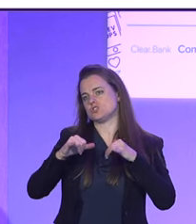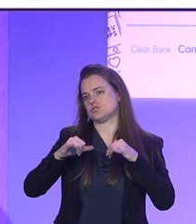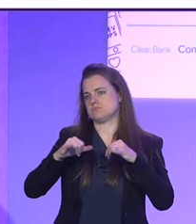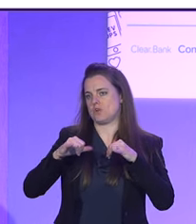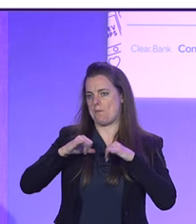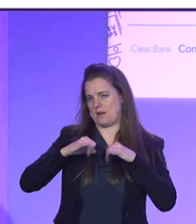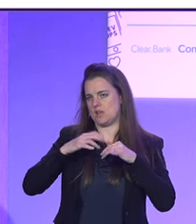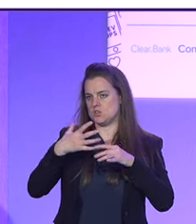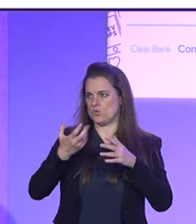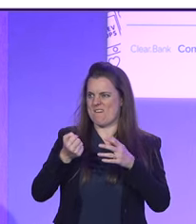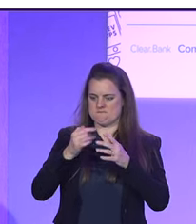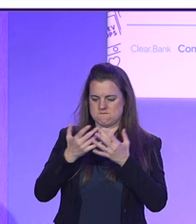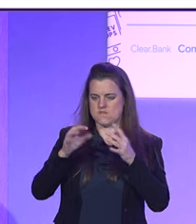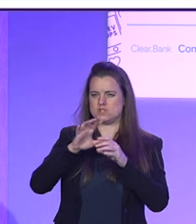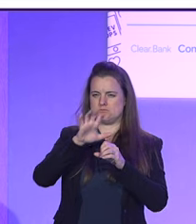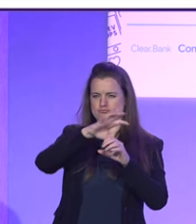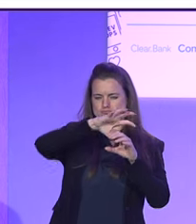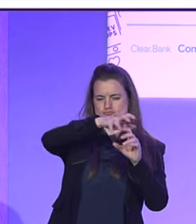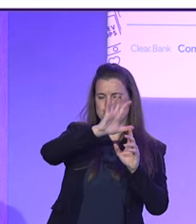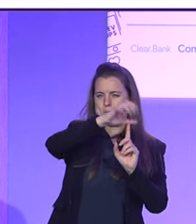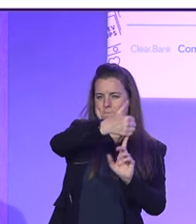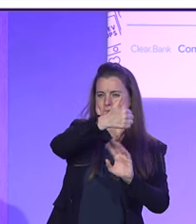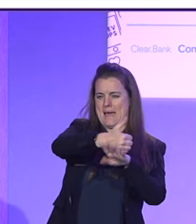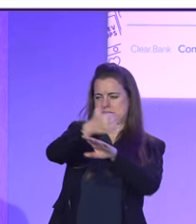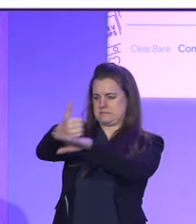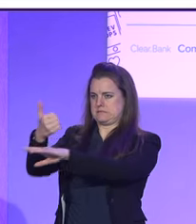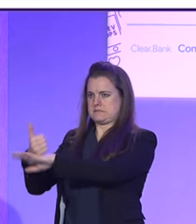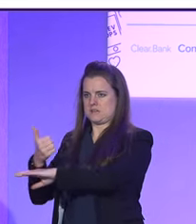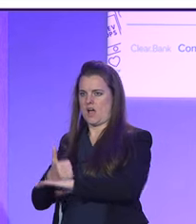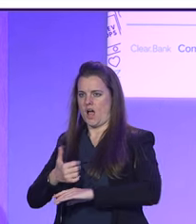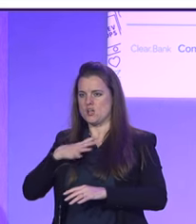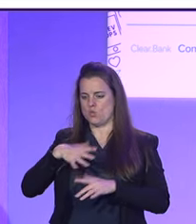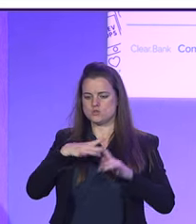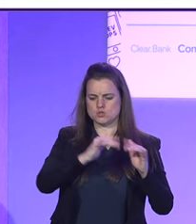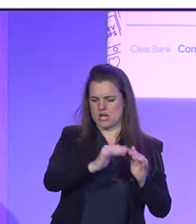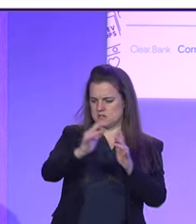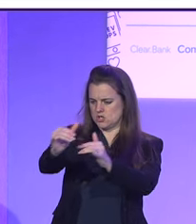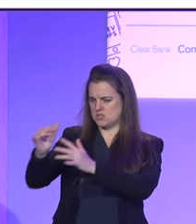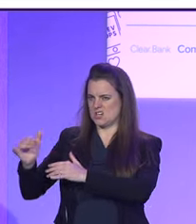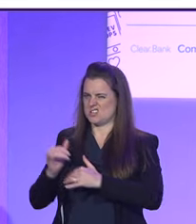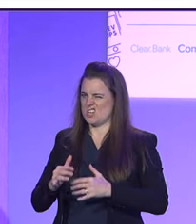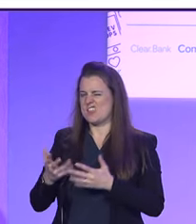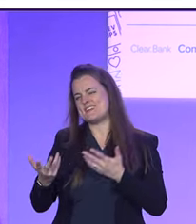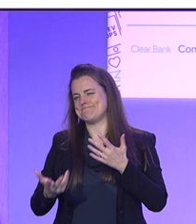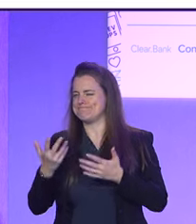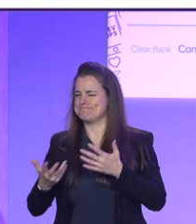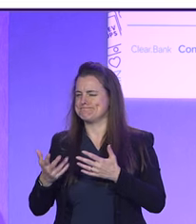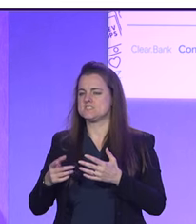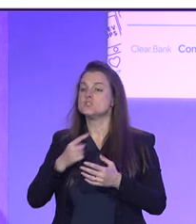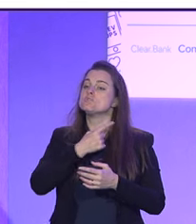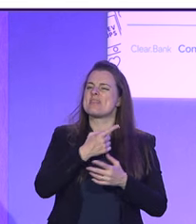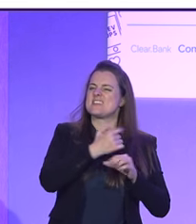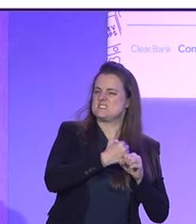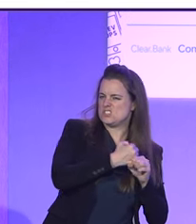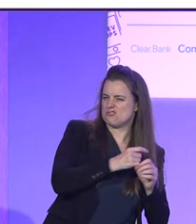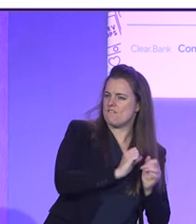to the region that you are analyzing and see how maybe how different teams are doing. So this is why I want to give you some third-party tools